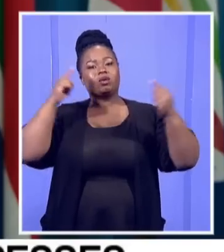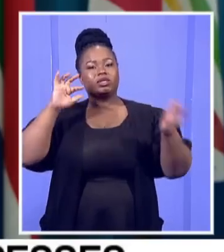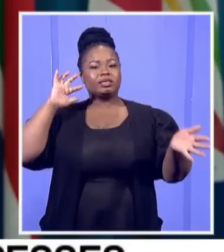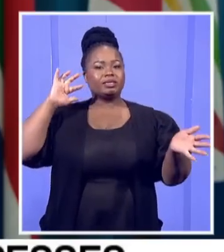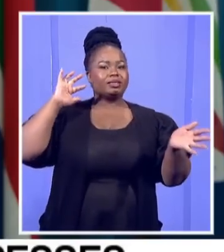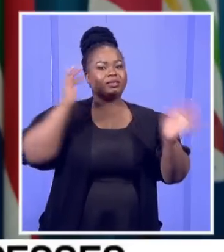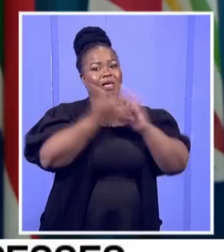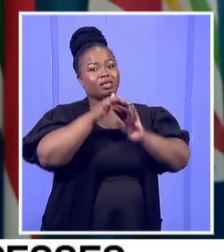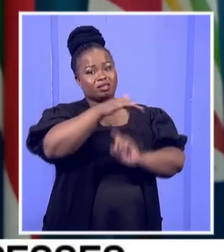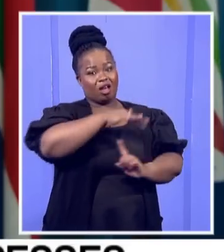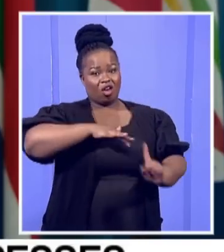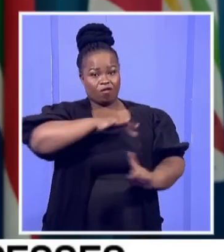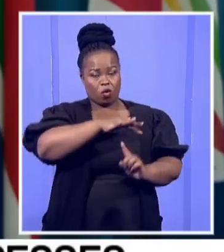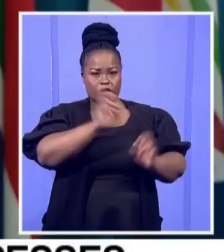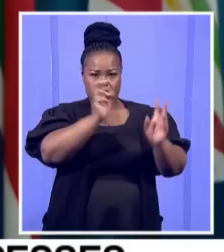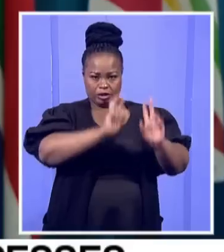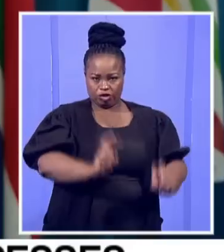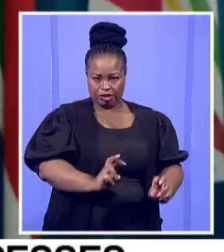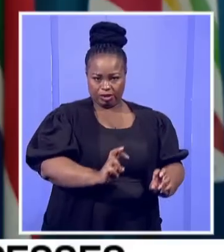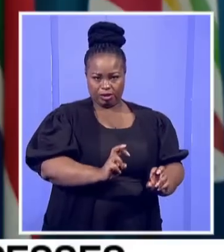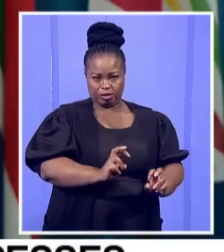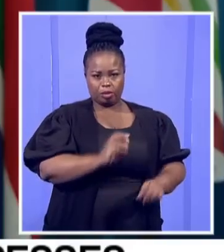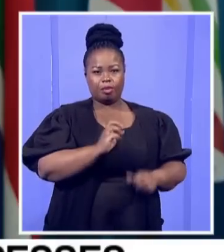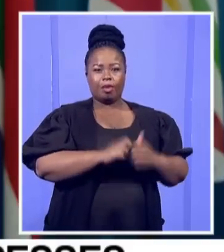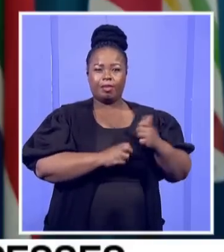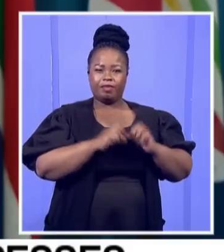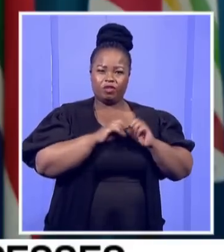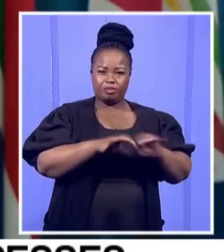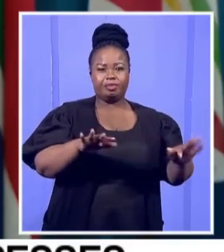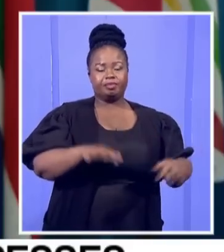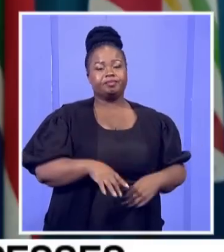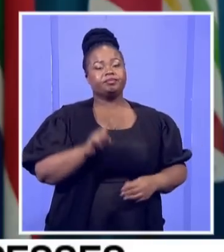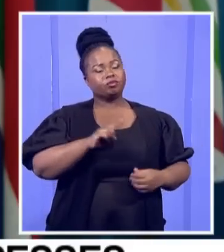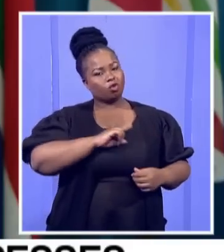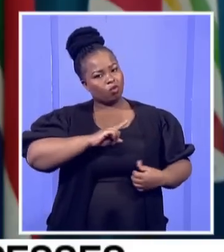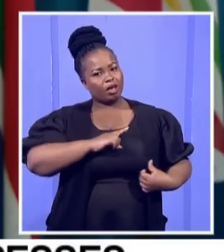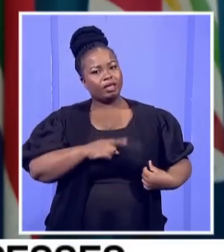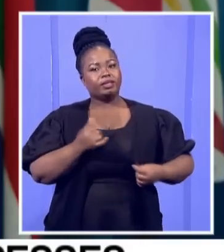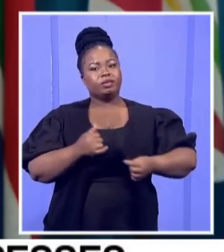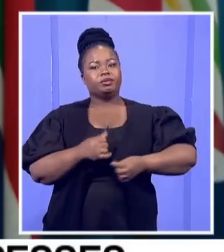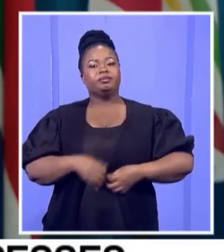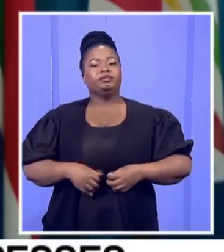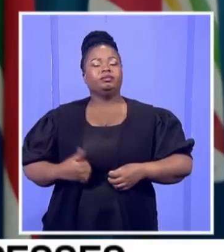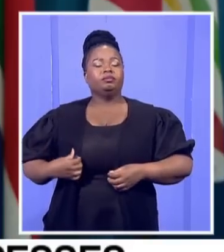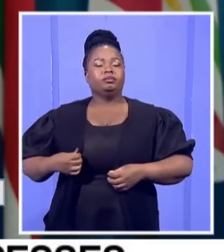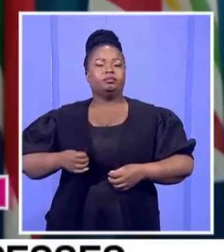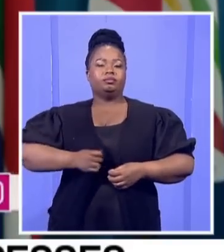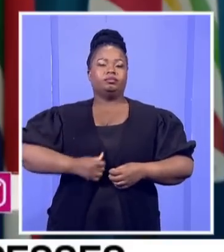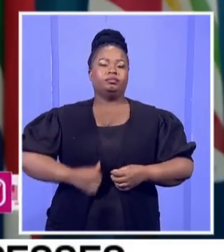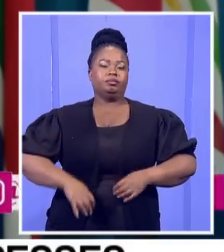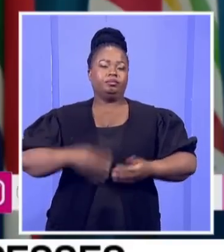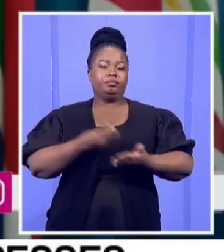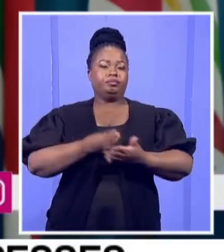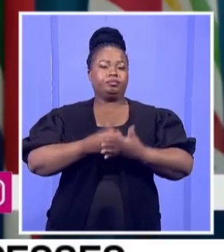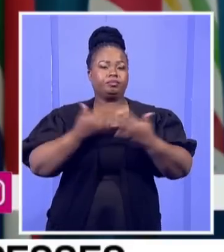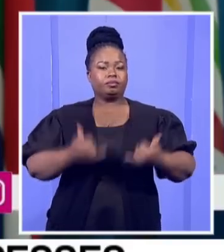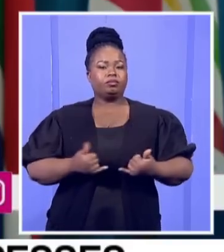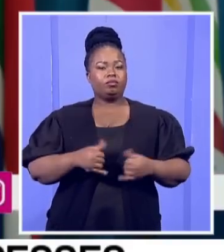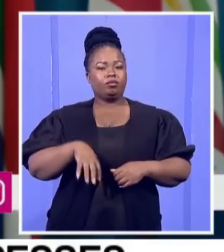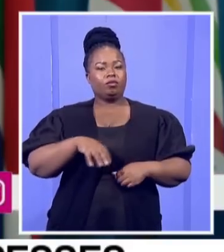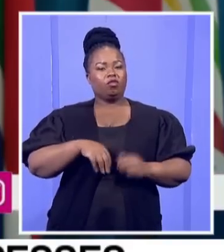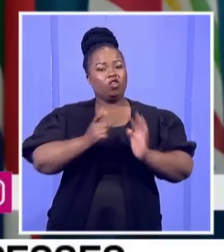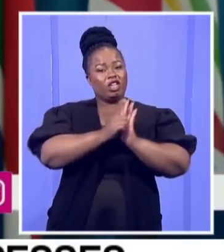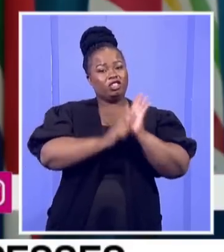Eskom and our electricity supply. This will allow for the circumvention of the current stifling web of